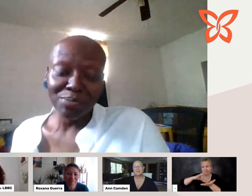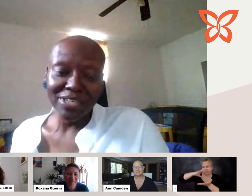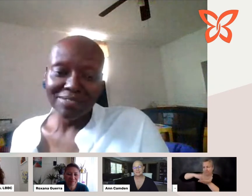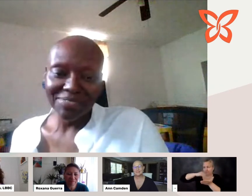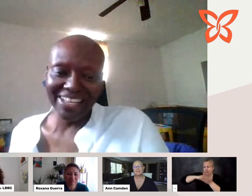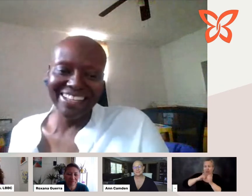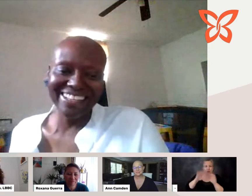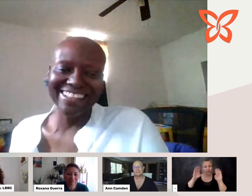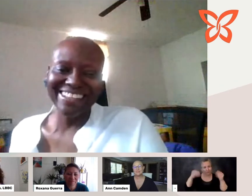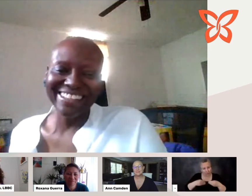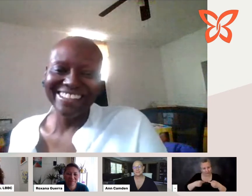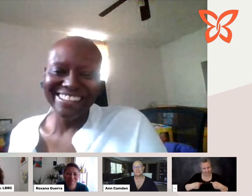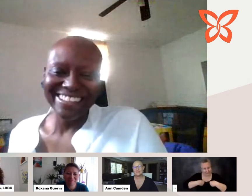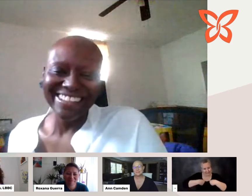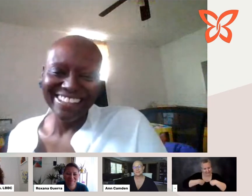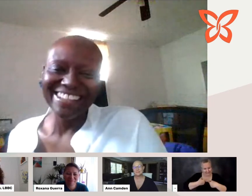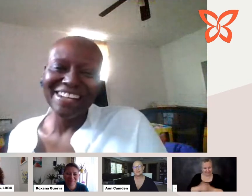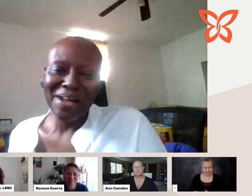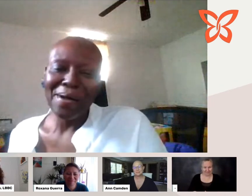focus on me.